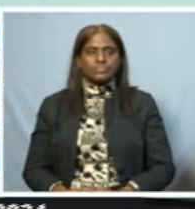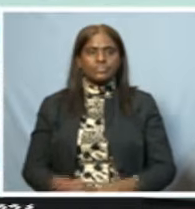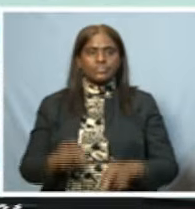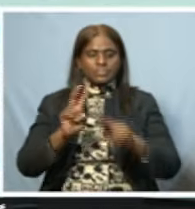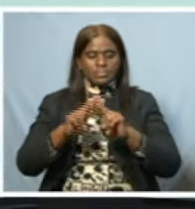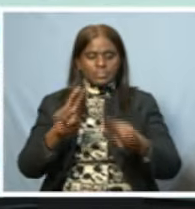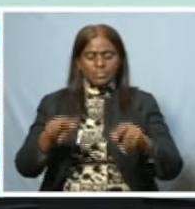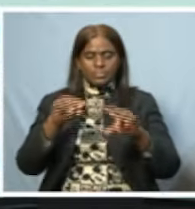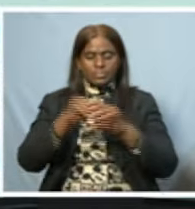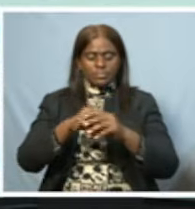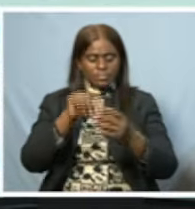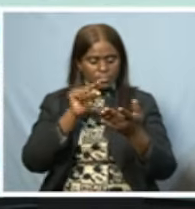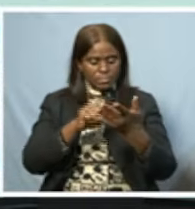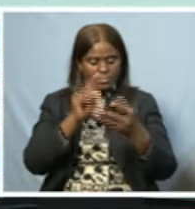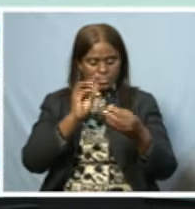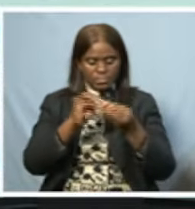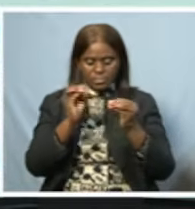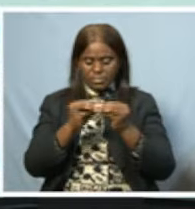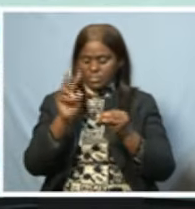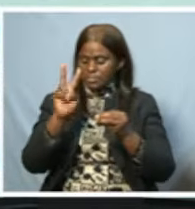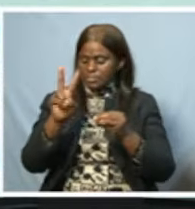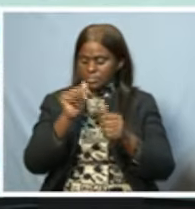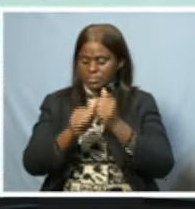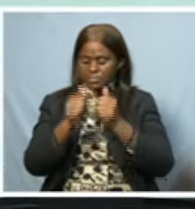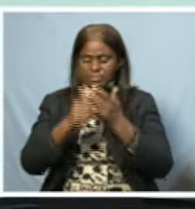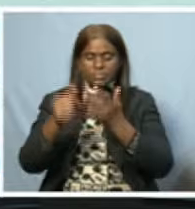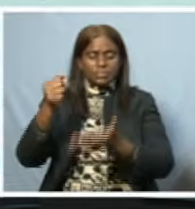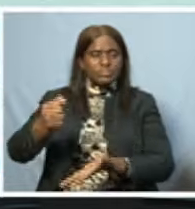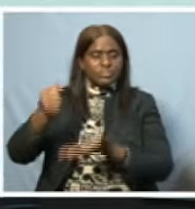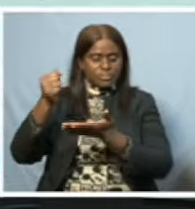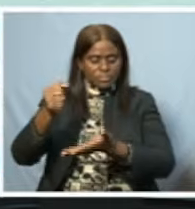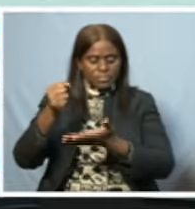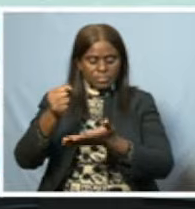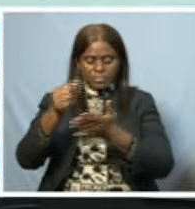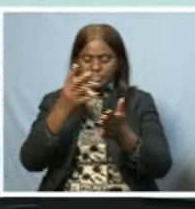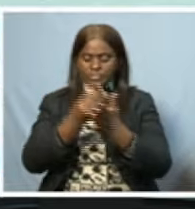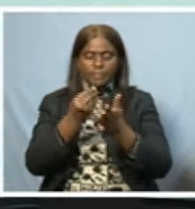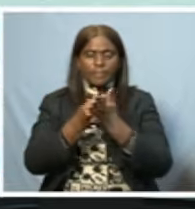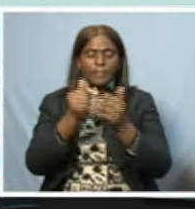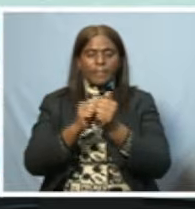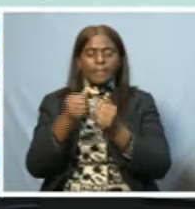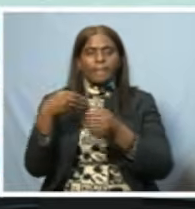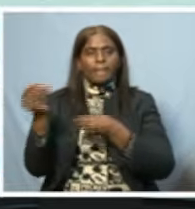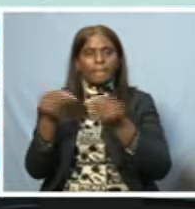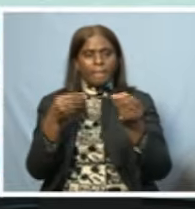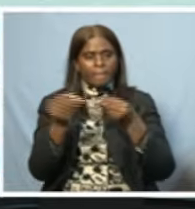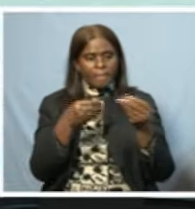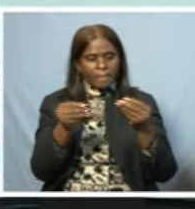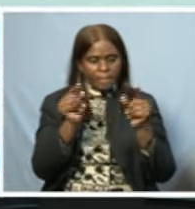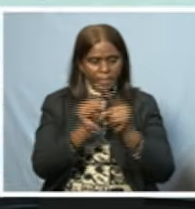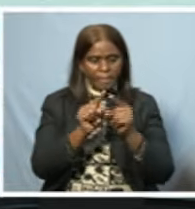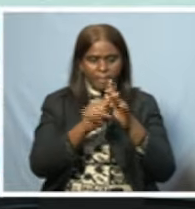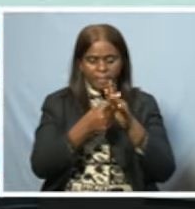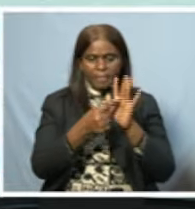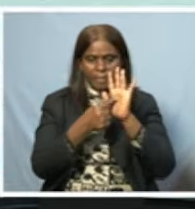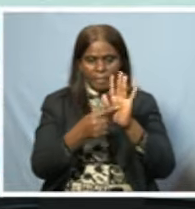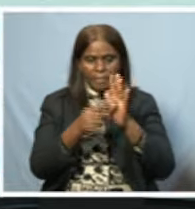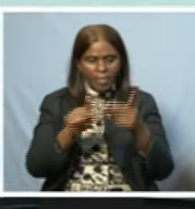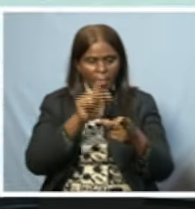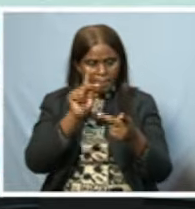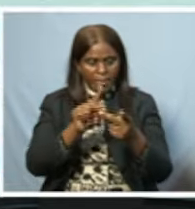Chair, on Appendix 2, which is budget, funding and expenditure, it's coming out the way it